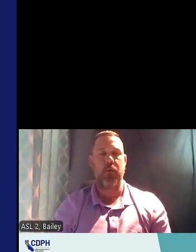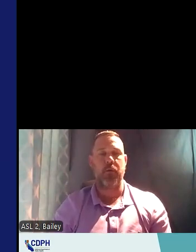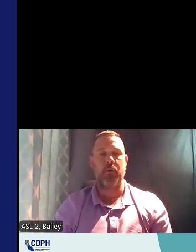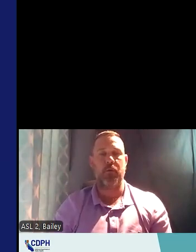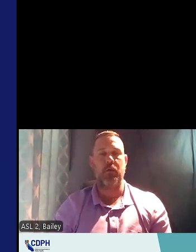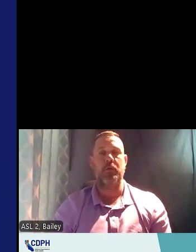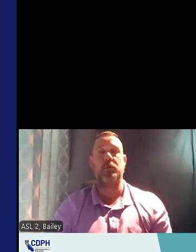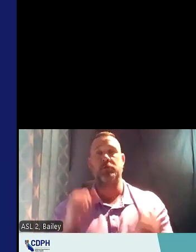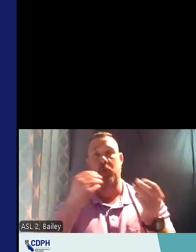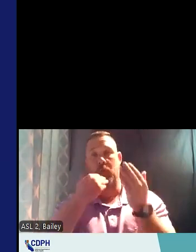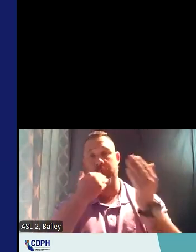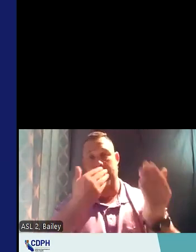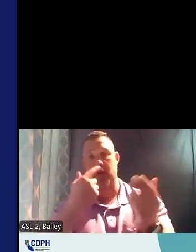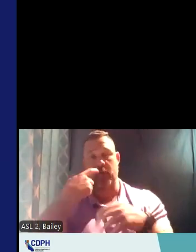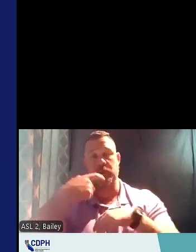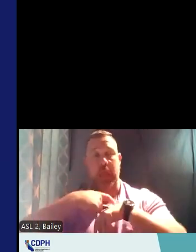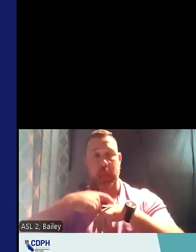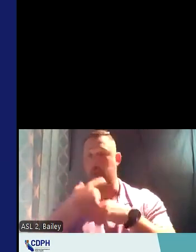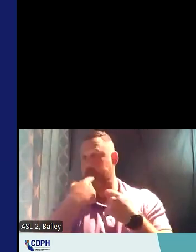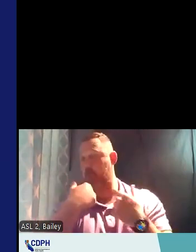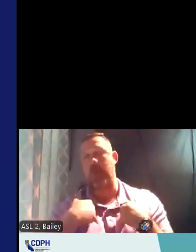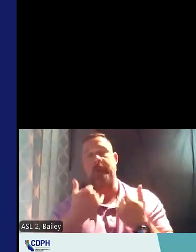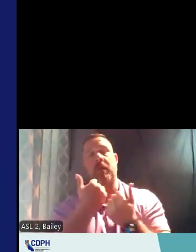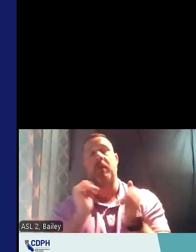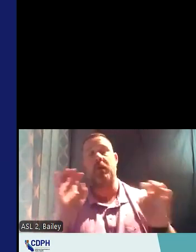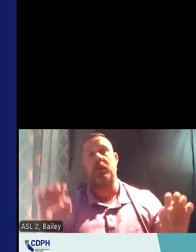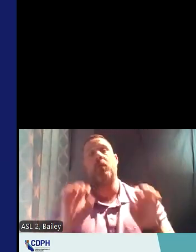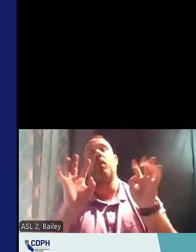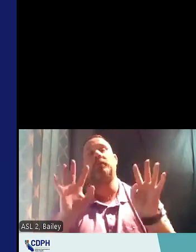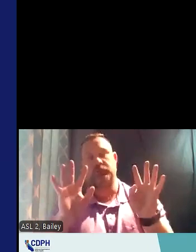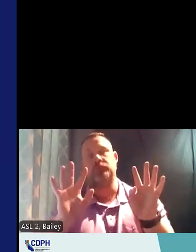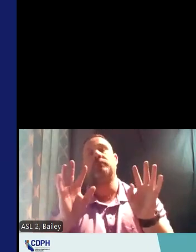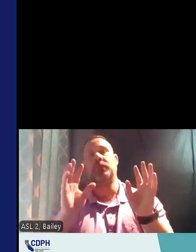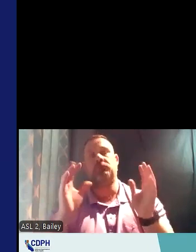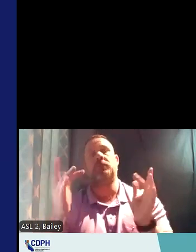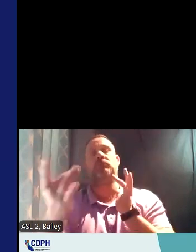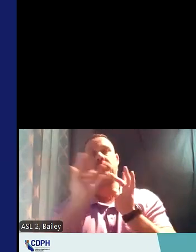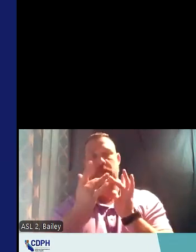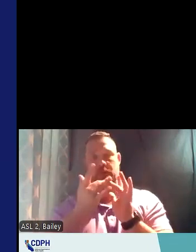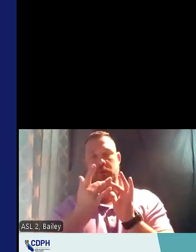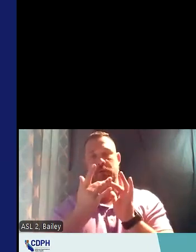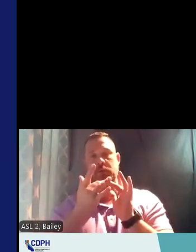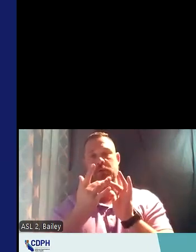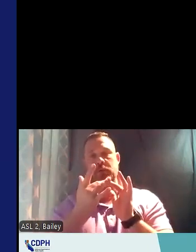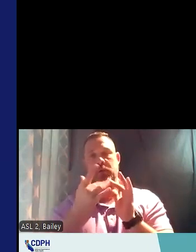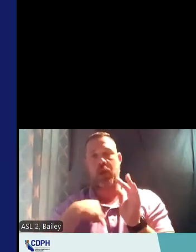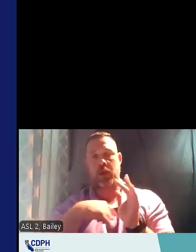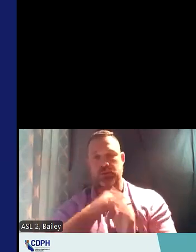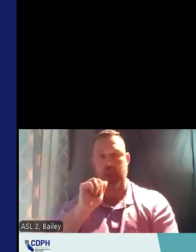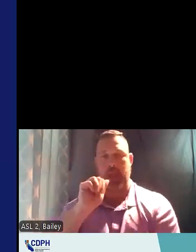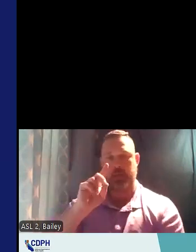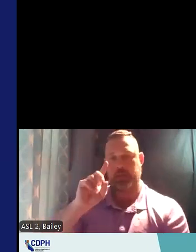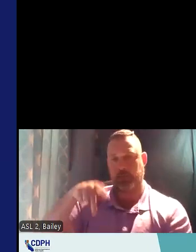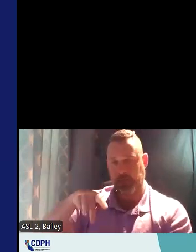So I thank you for your time, and if you have any questions, please feel free to reach out to us at